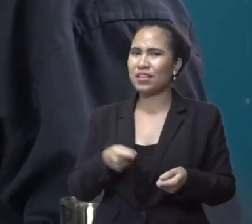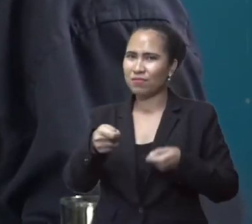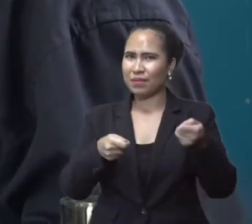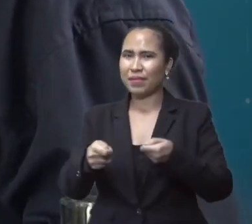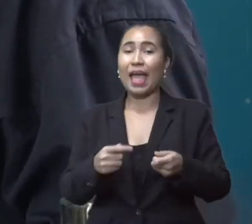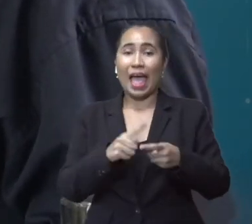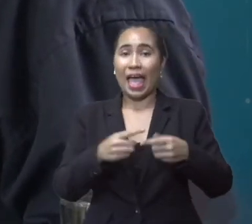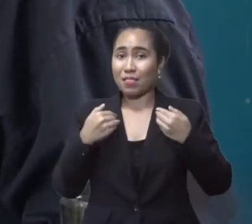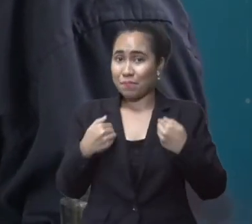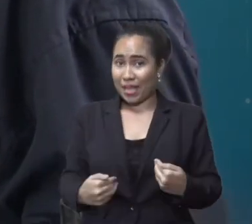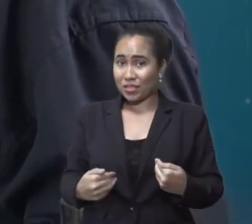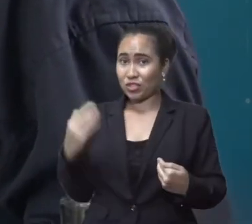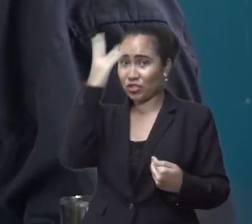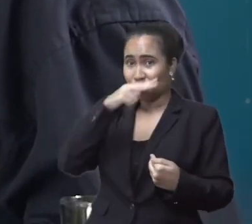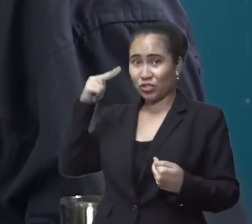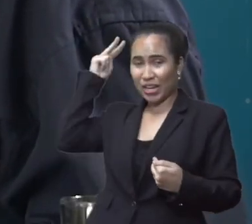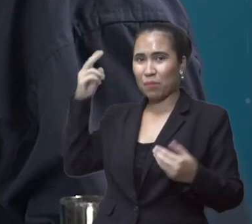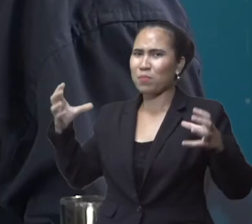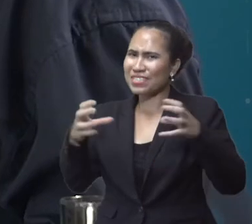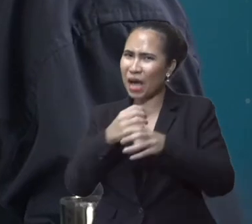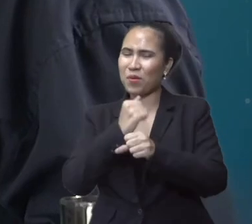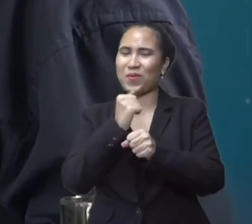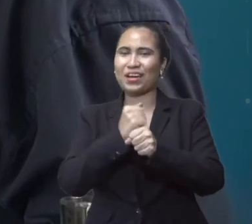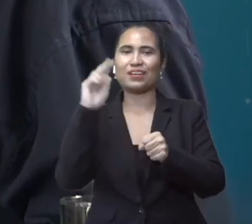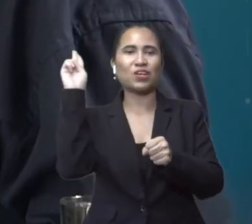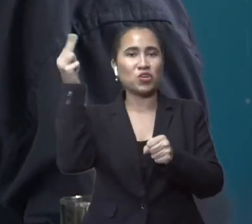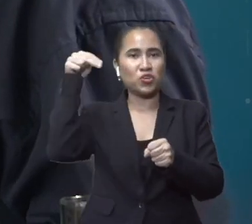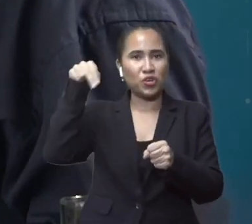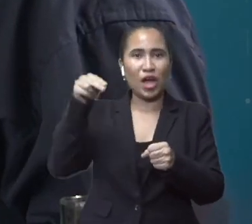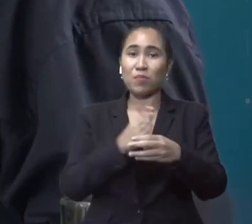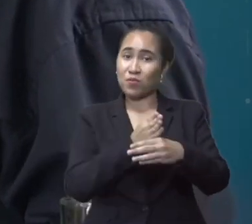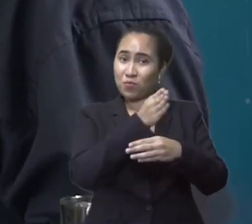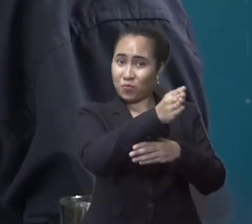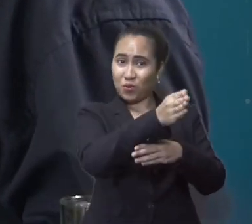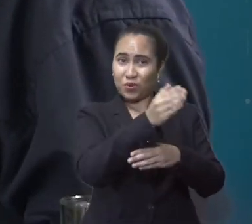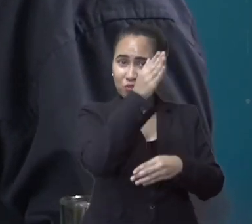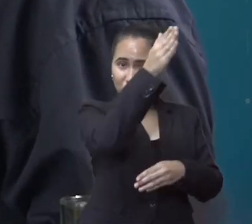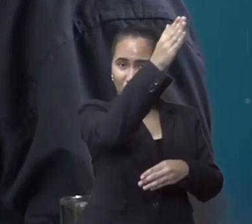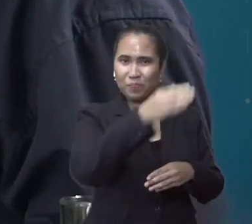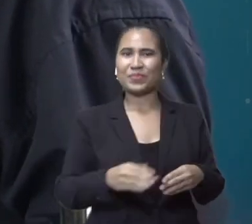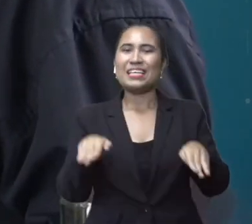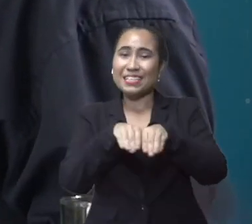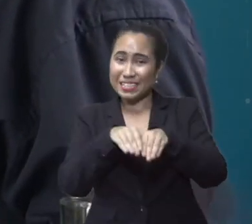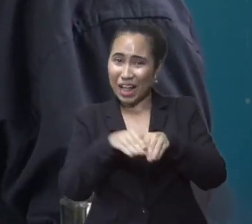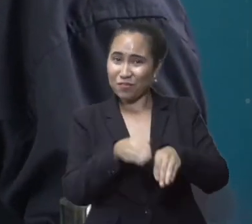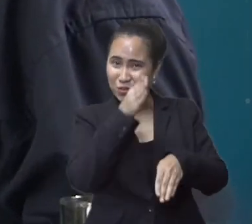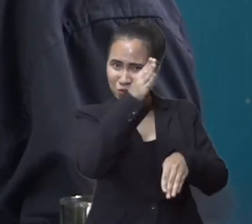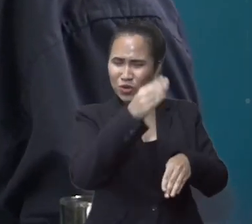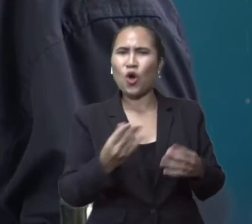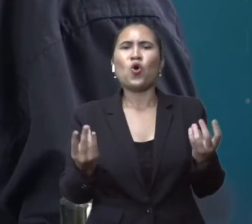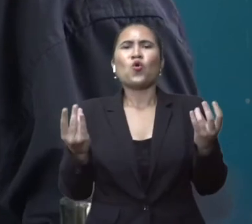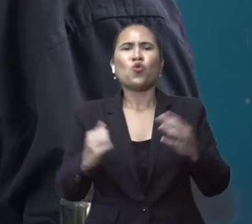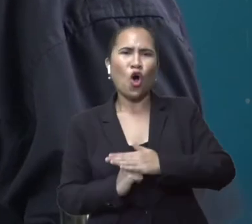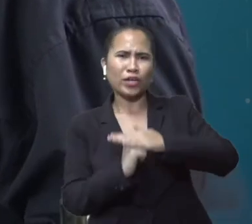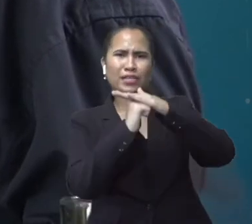people of Suriname to partner with us in the United Nations to move forward towards the same goals we're talking about together. How do we support